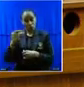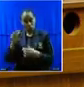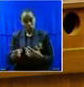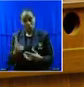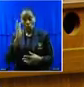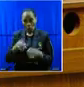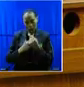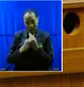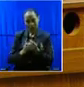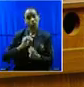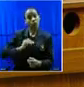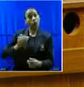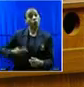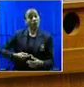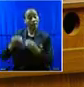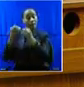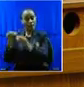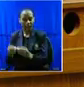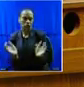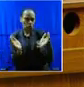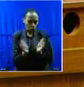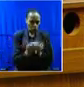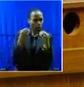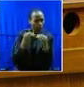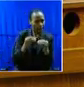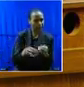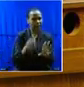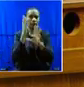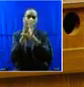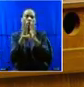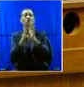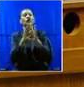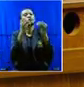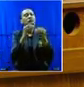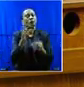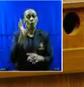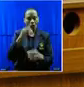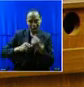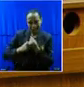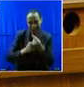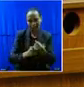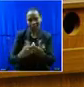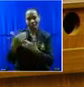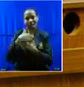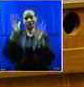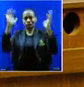women-owned enterprises, small businesses, and township enterprises as well.